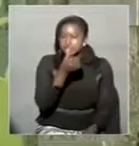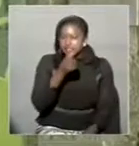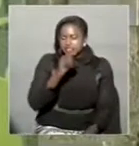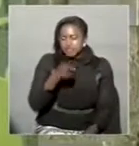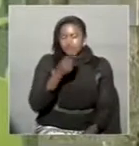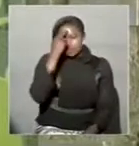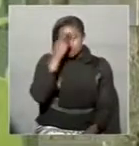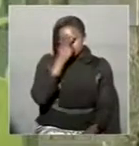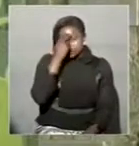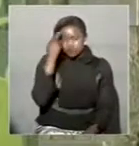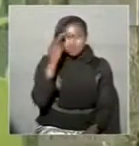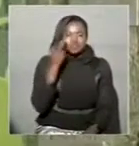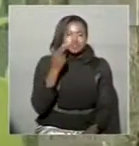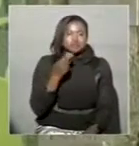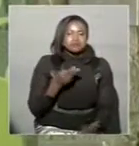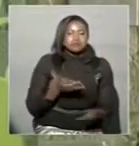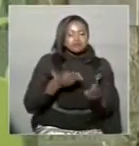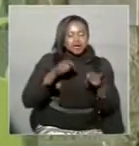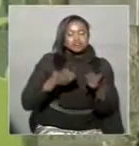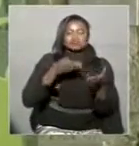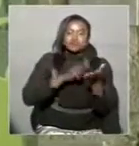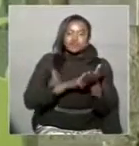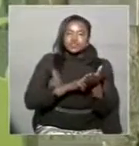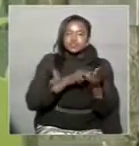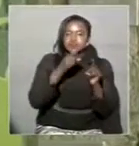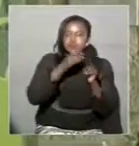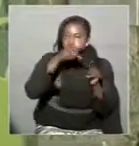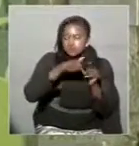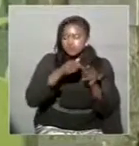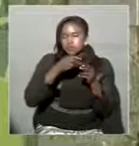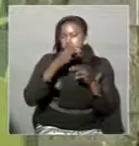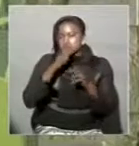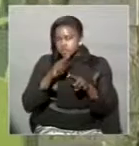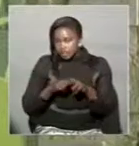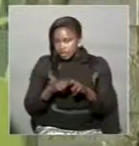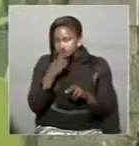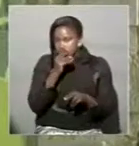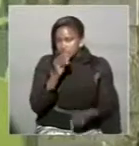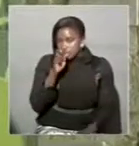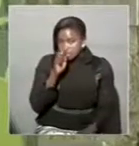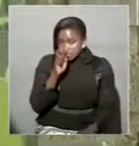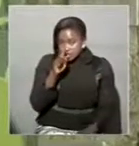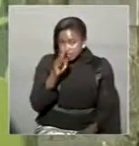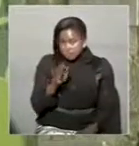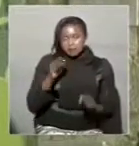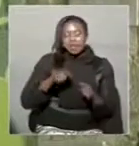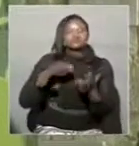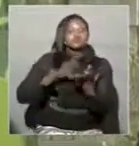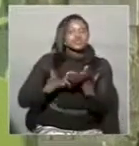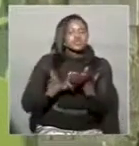pupils have to repeat their P7. Those that sat 2018, they will have to resit again. Two, we